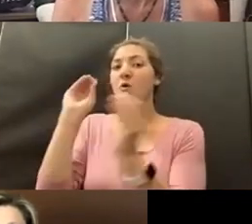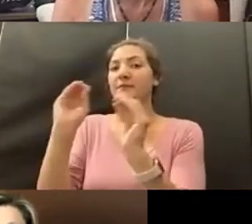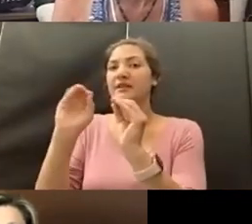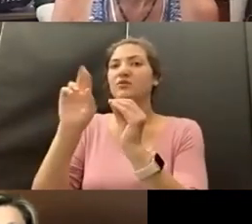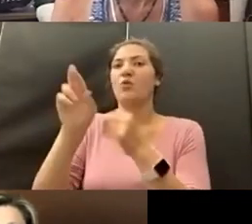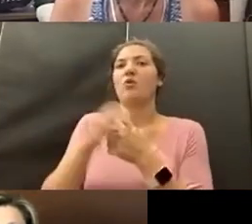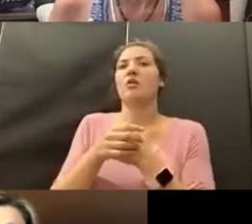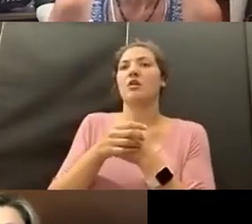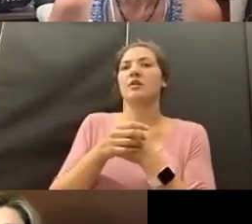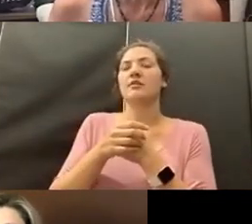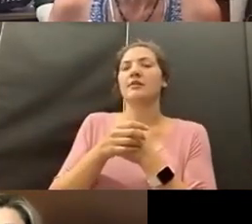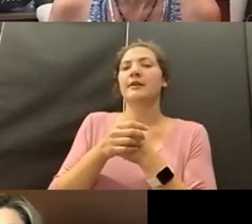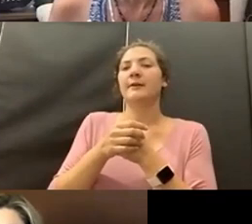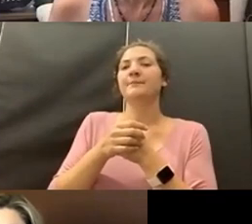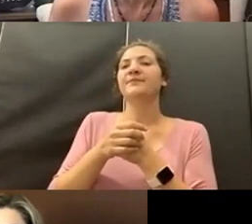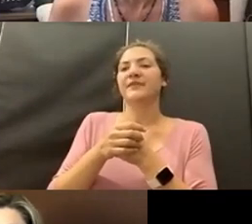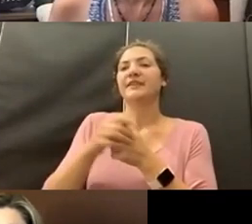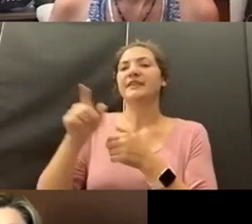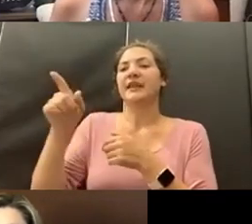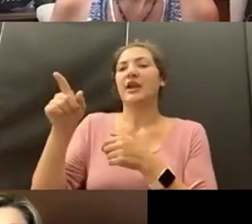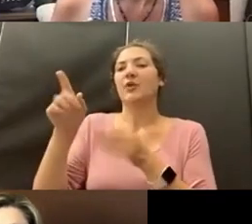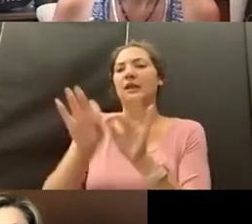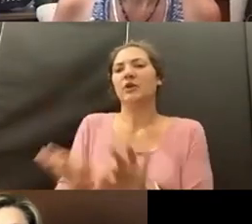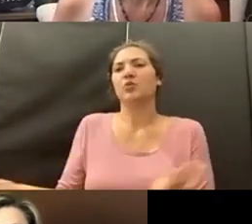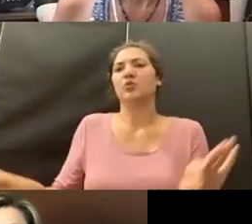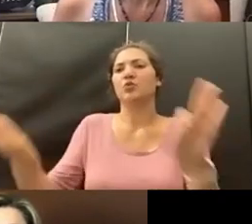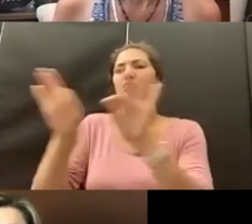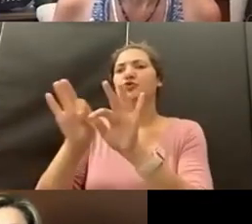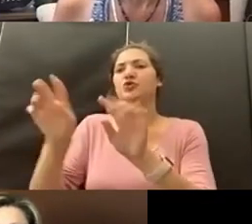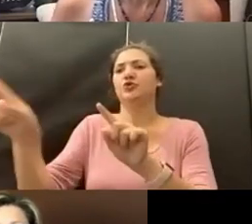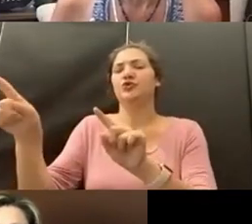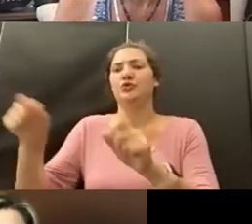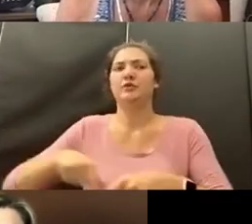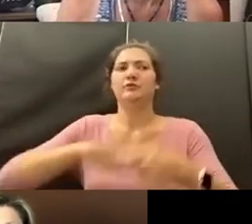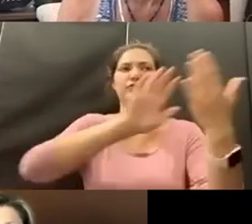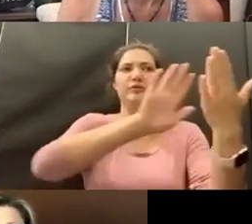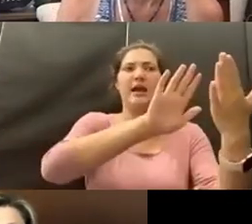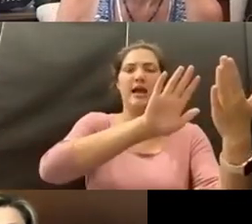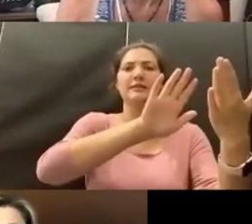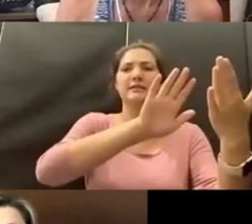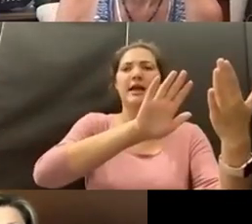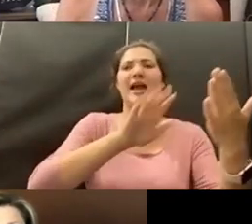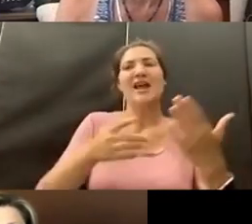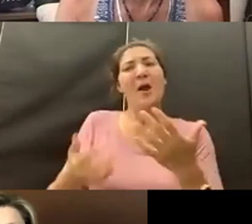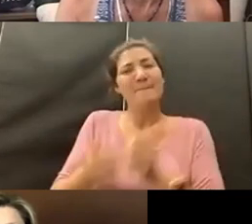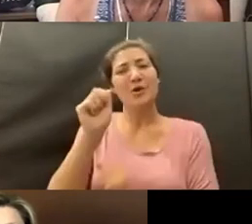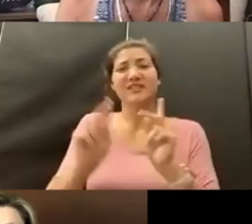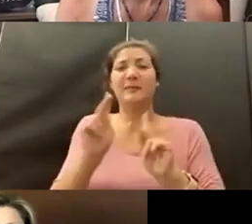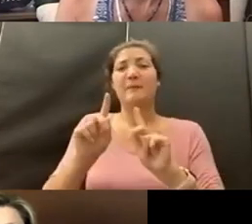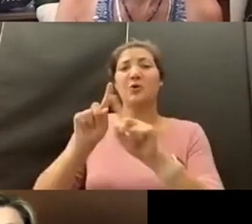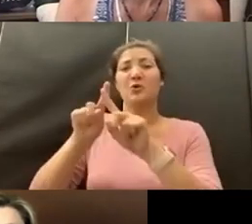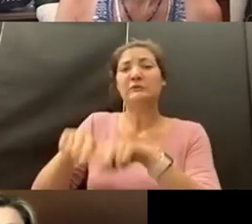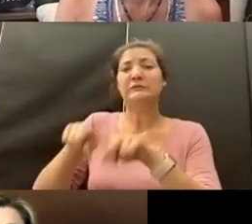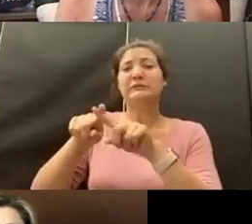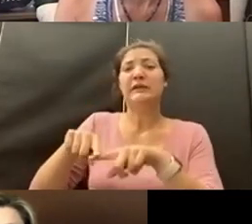the housing needs of the disabled population, most of whom depend on Social Security benefits, which have not increased as